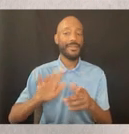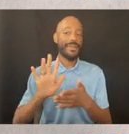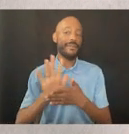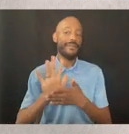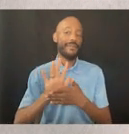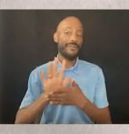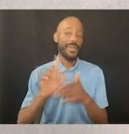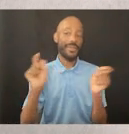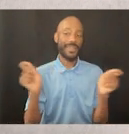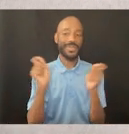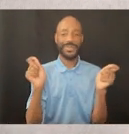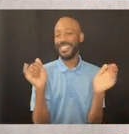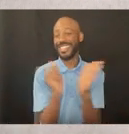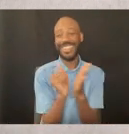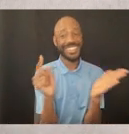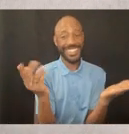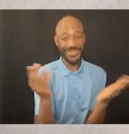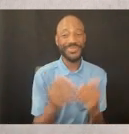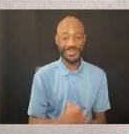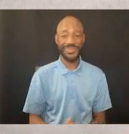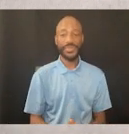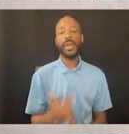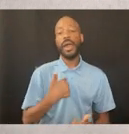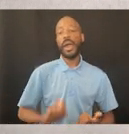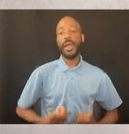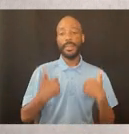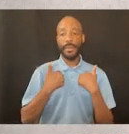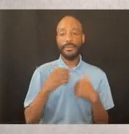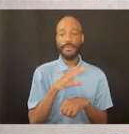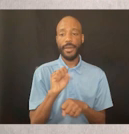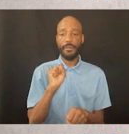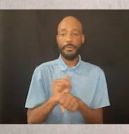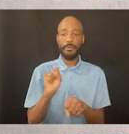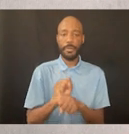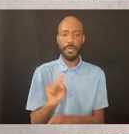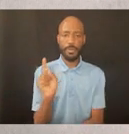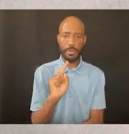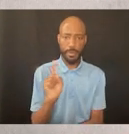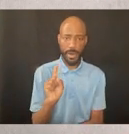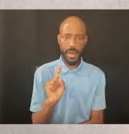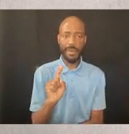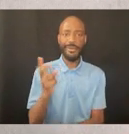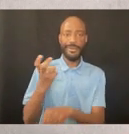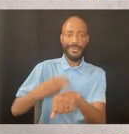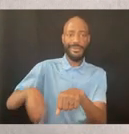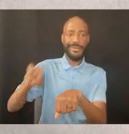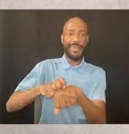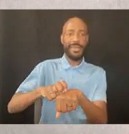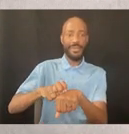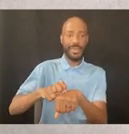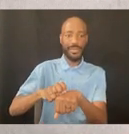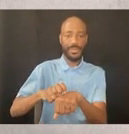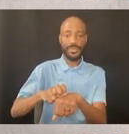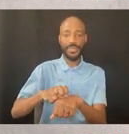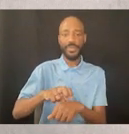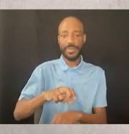That's basically it. I live and work in Roscommon, Ireland, which is in the Midlands of